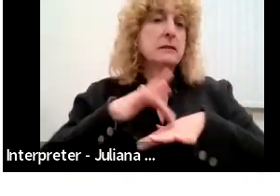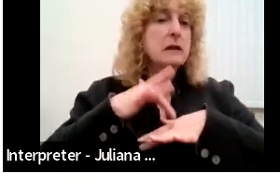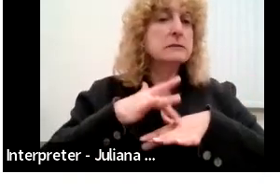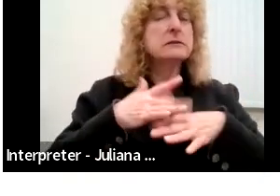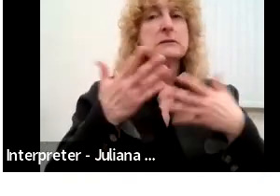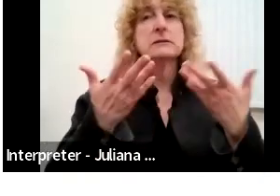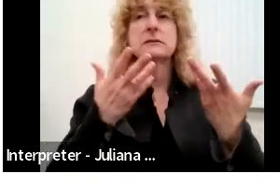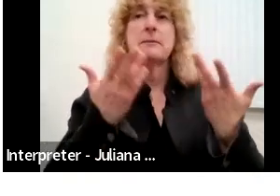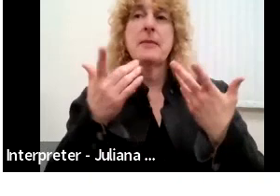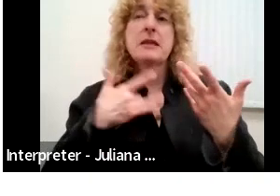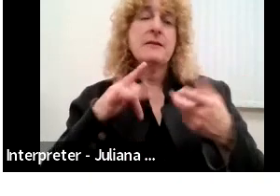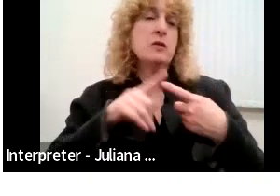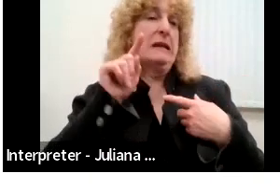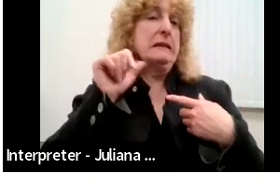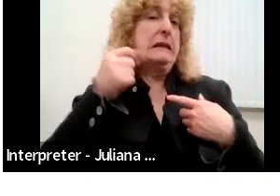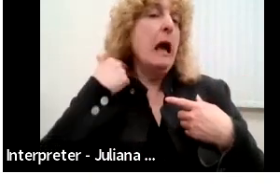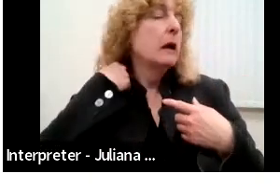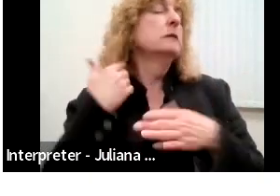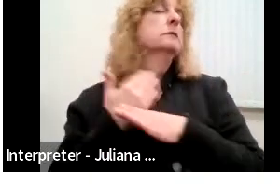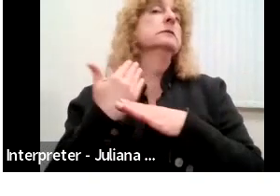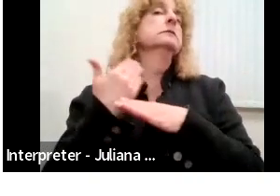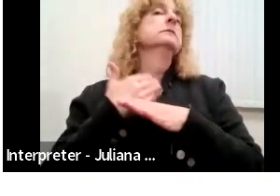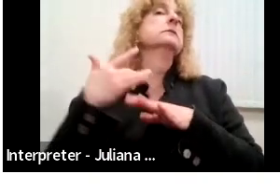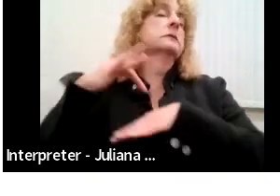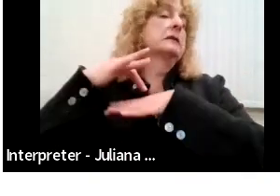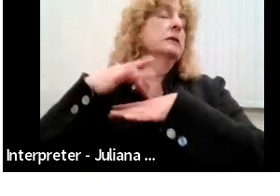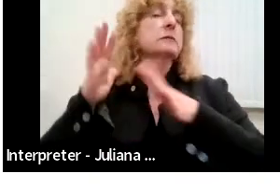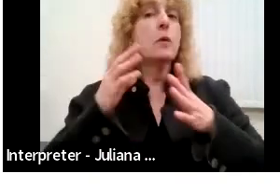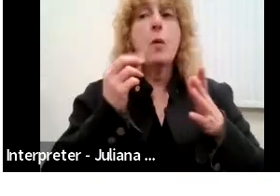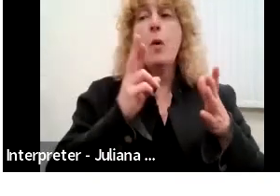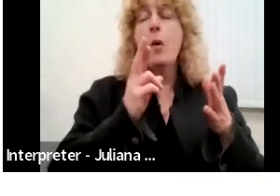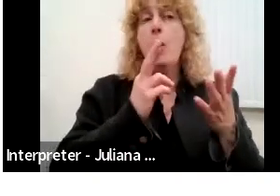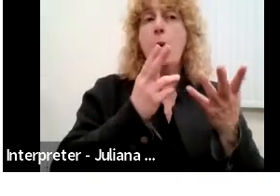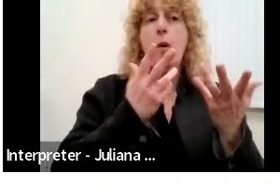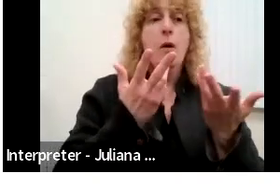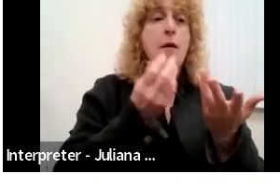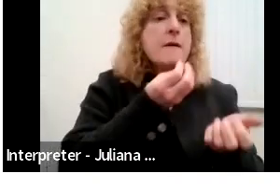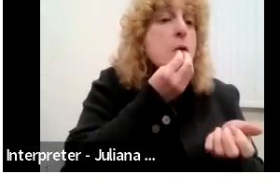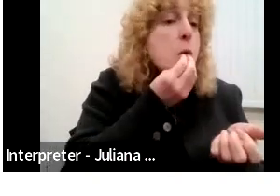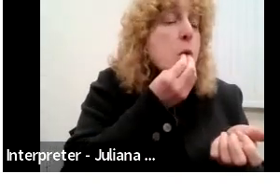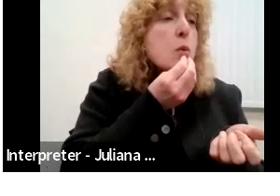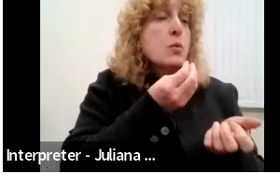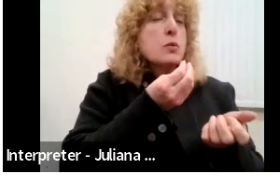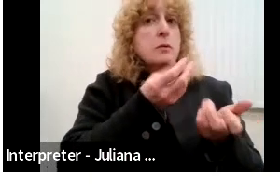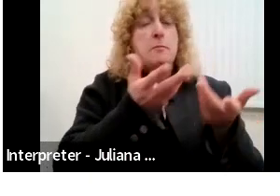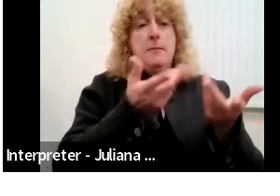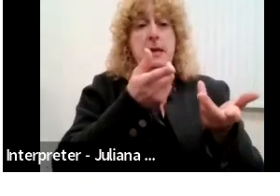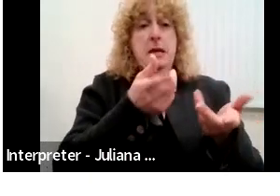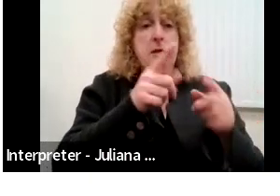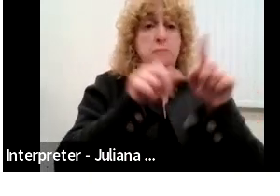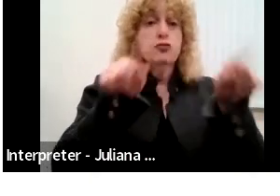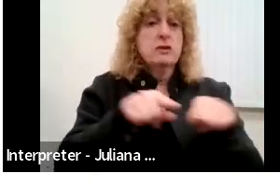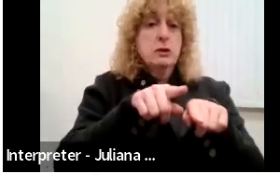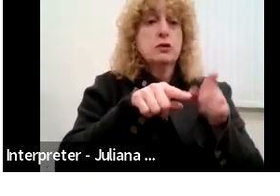a tag touching them, food. So on the screen is a tray that separates